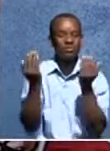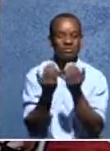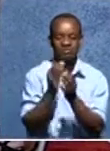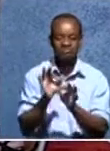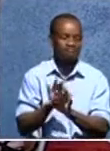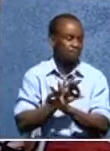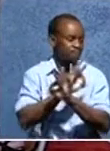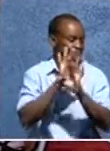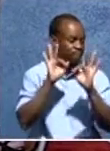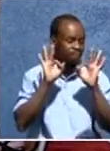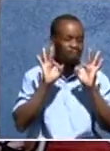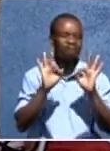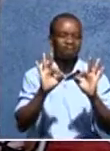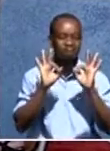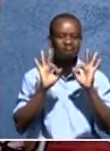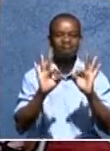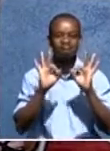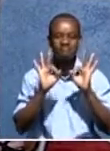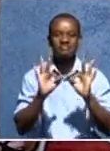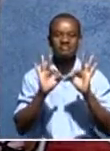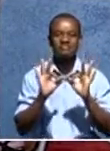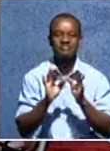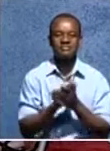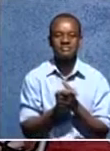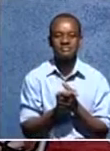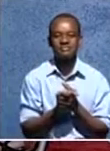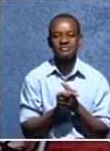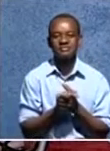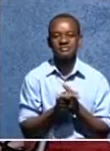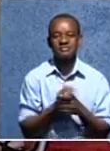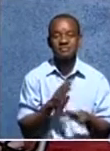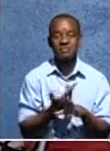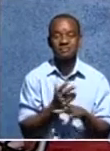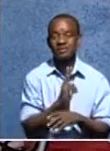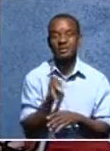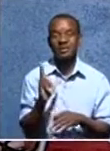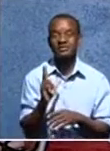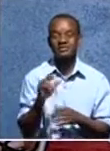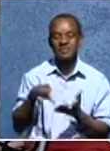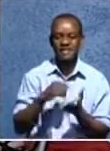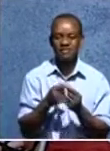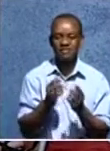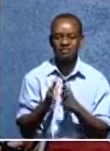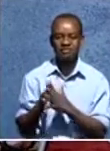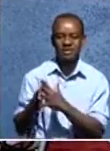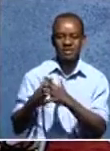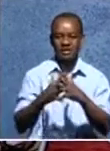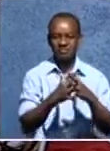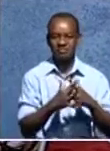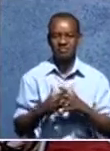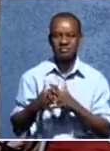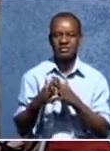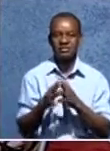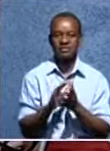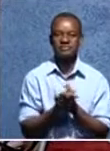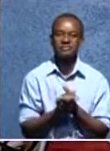team destination, Namibia NTB, led a roadshow to the North America, and they had a beautiful clip of sort of quotations from those